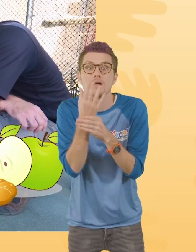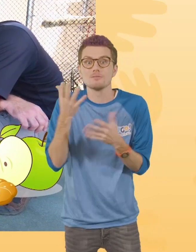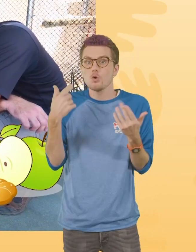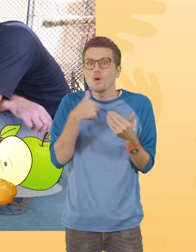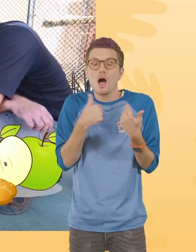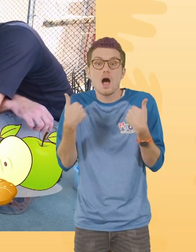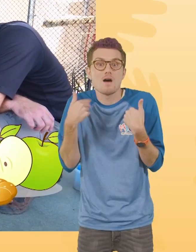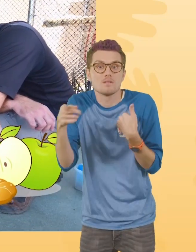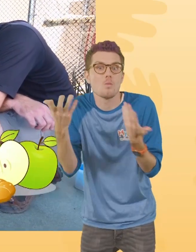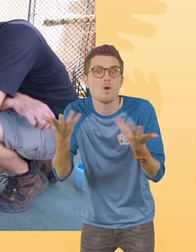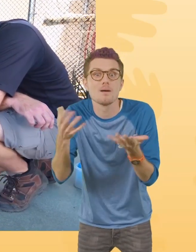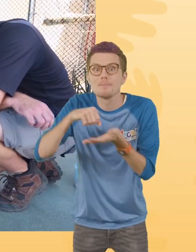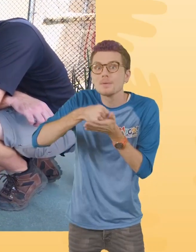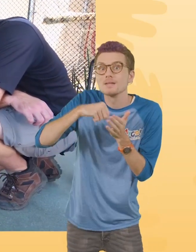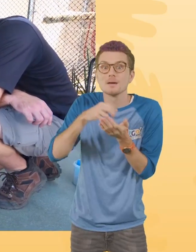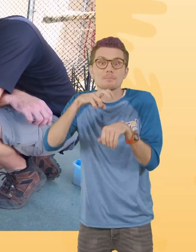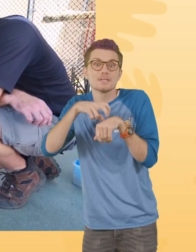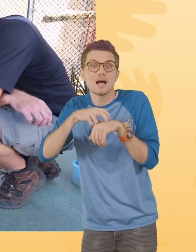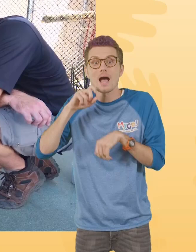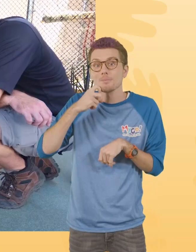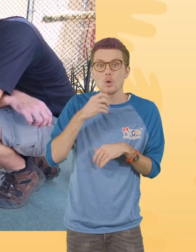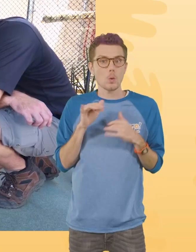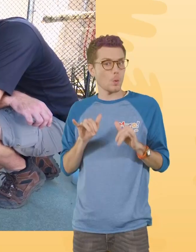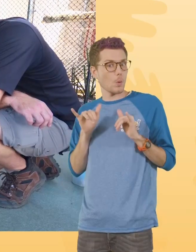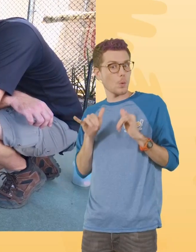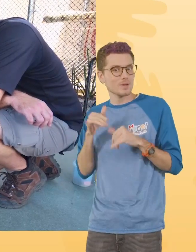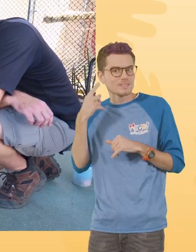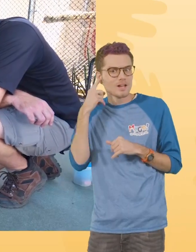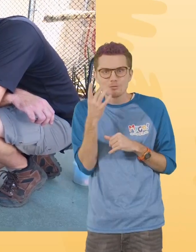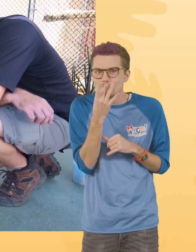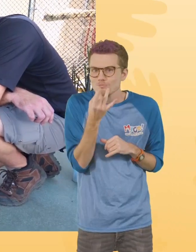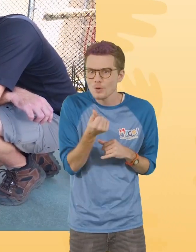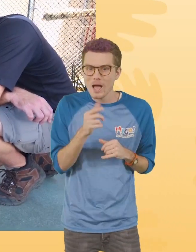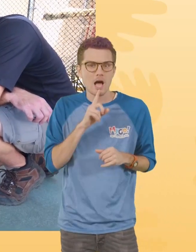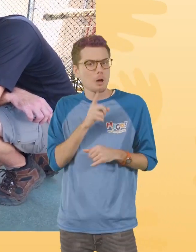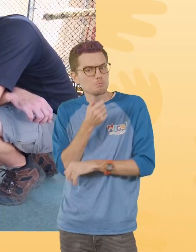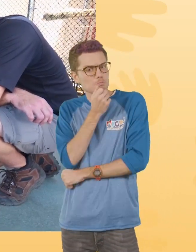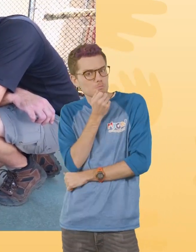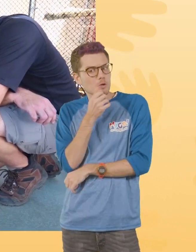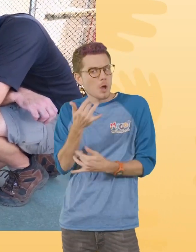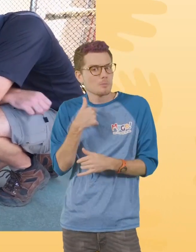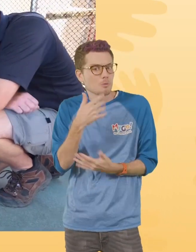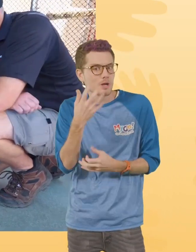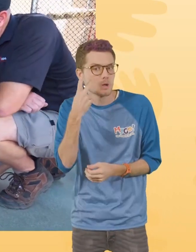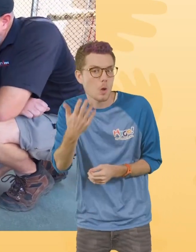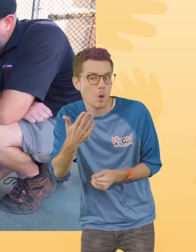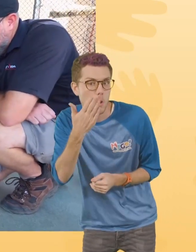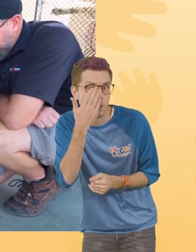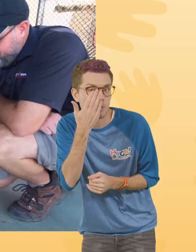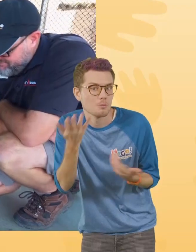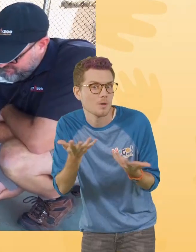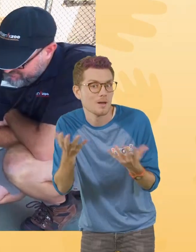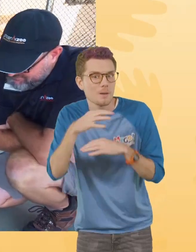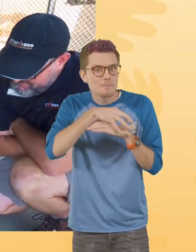yam, and some apple today. Ooh, that sounds pretty tasty, actually. Ooh. Let's take a closer look at the